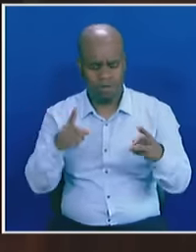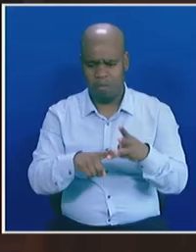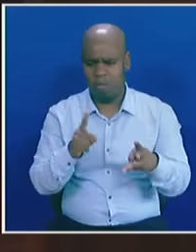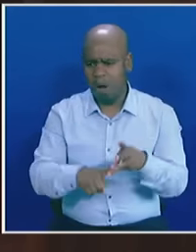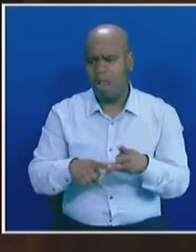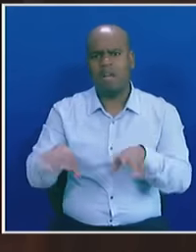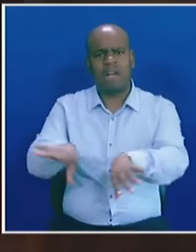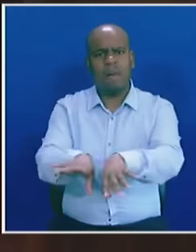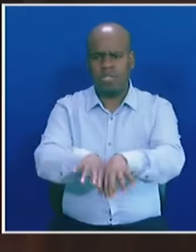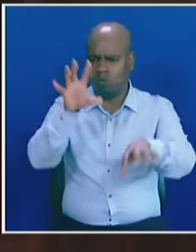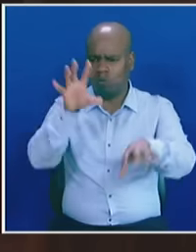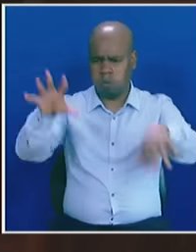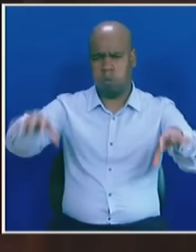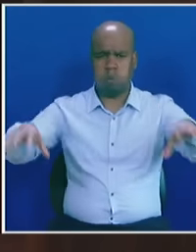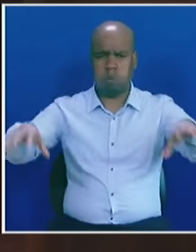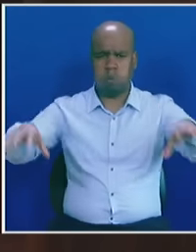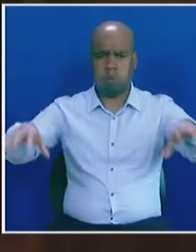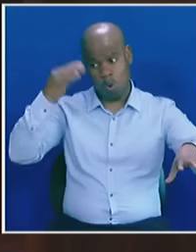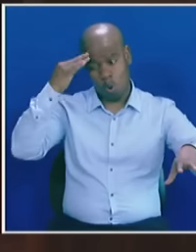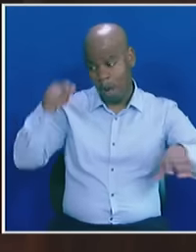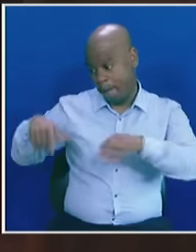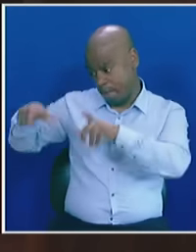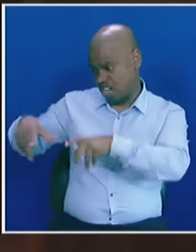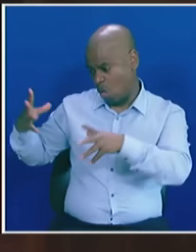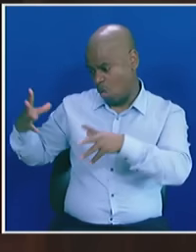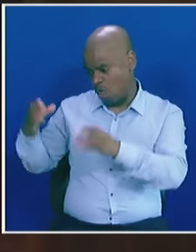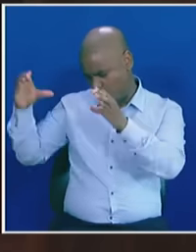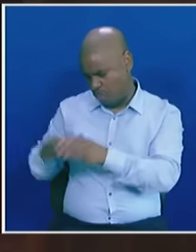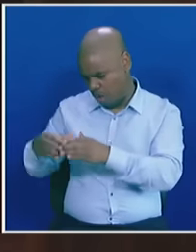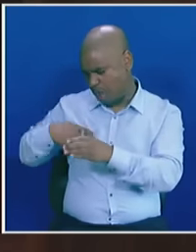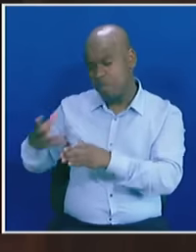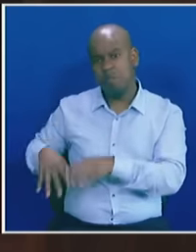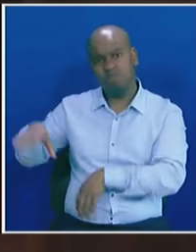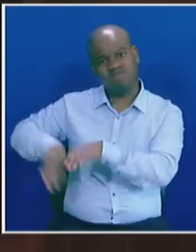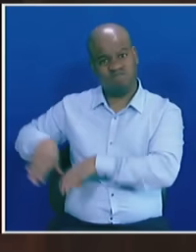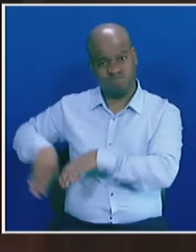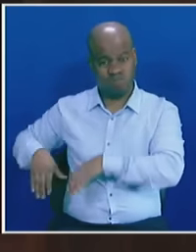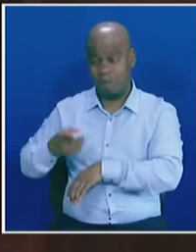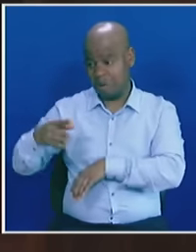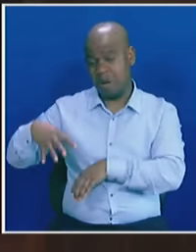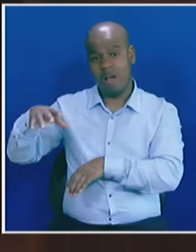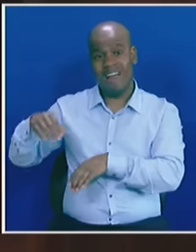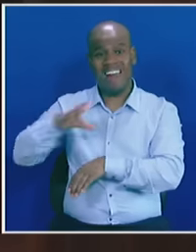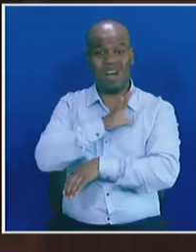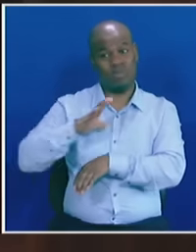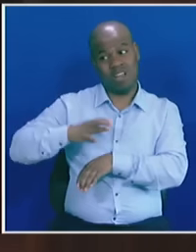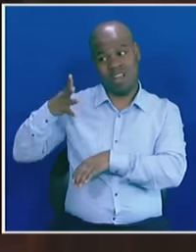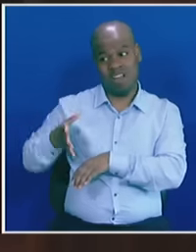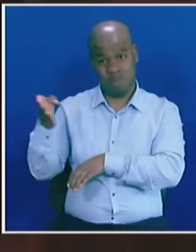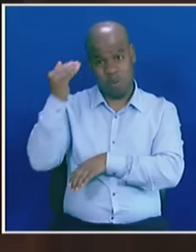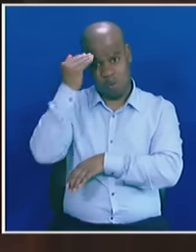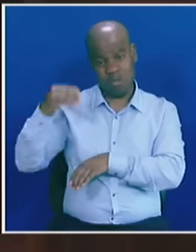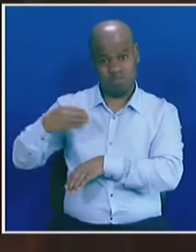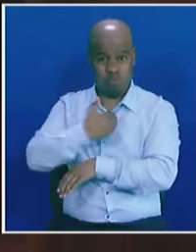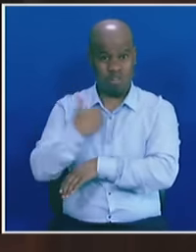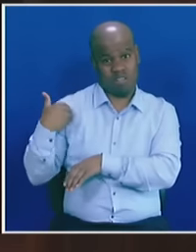live. Money to deal with those problems has gone into the pockets of the councillors. Intelligence, therefore, has the added